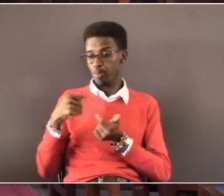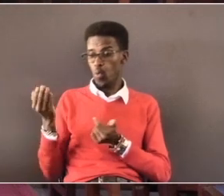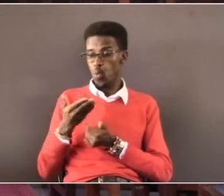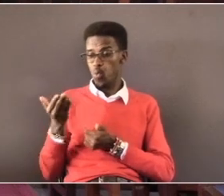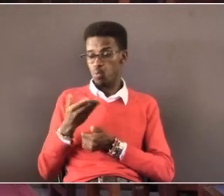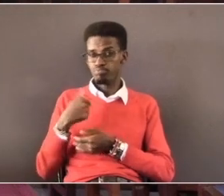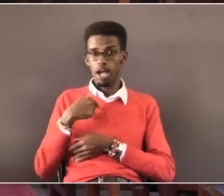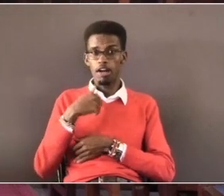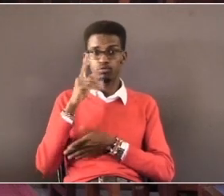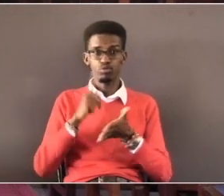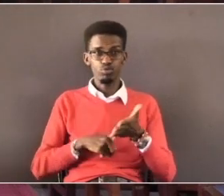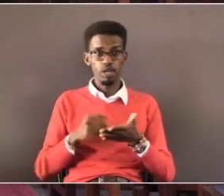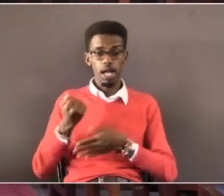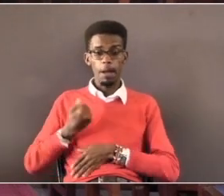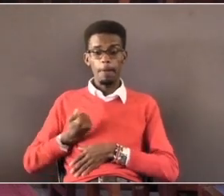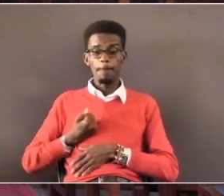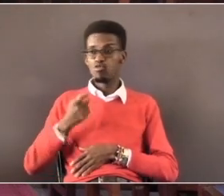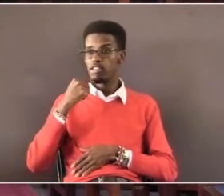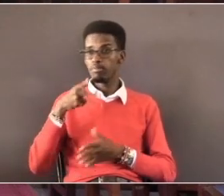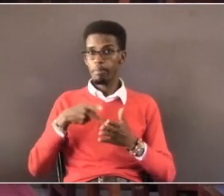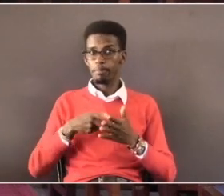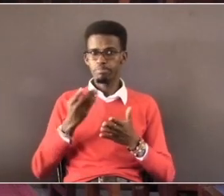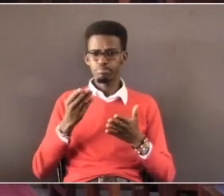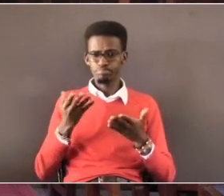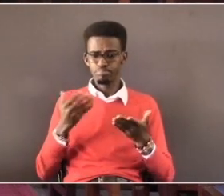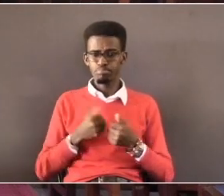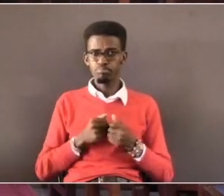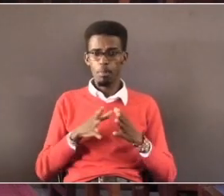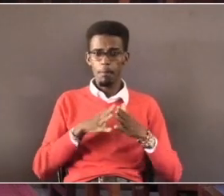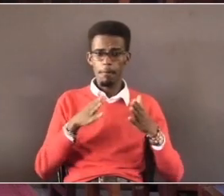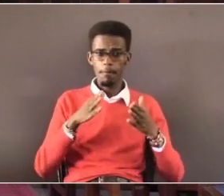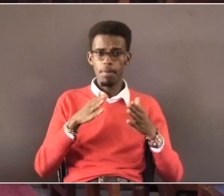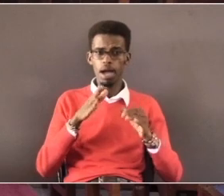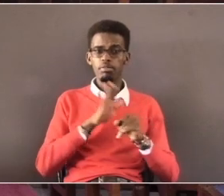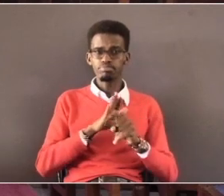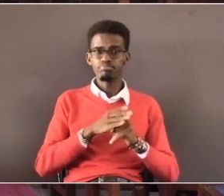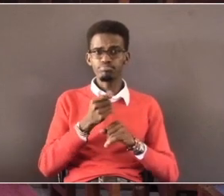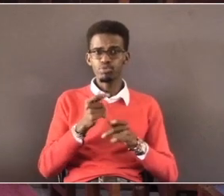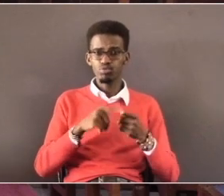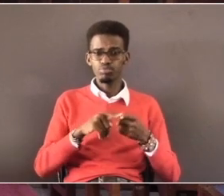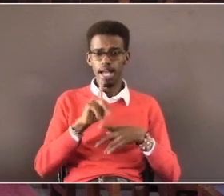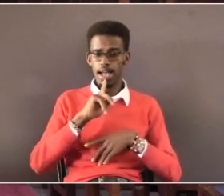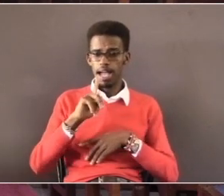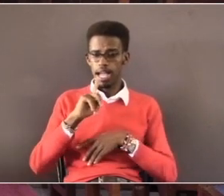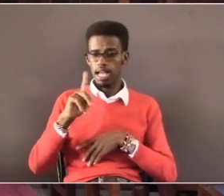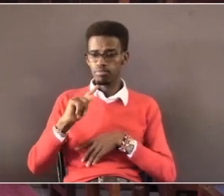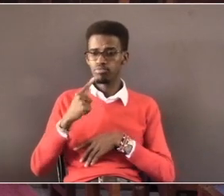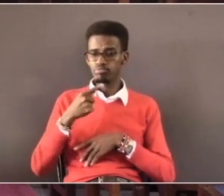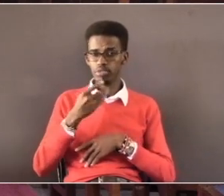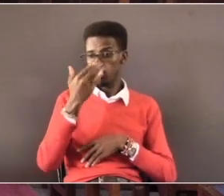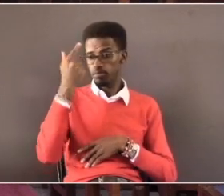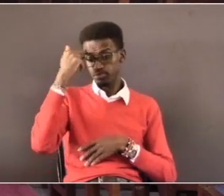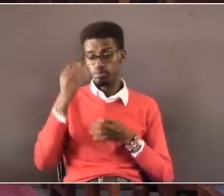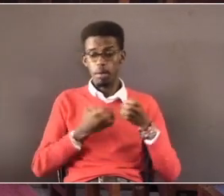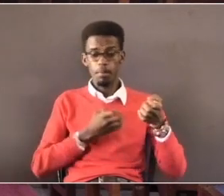where you have a lady who has given quite a significant amount of money, hundreds of thousands, because there's a